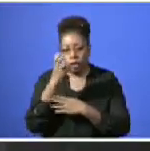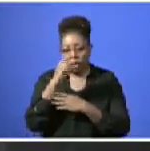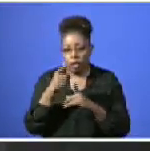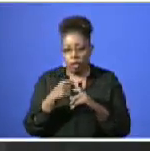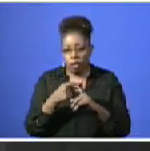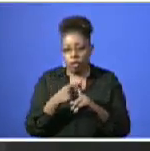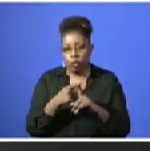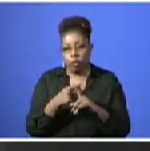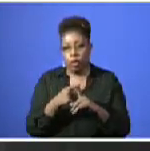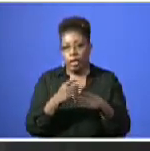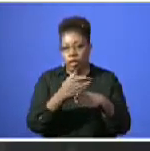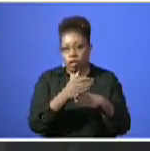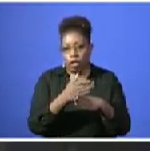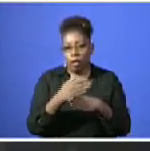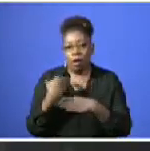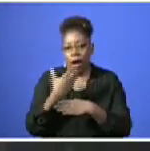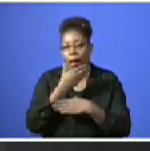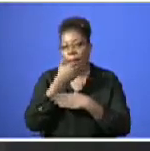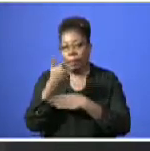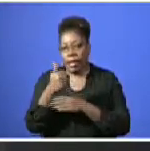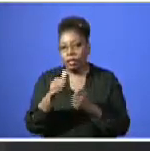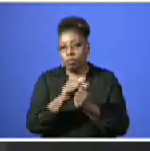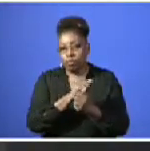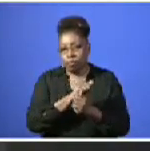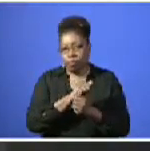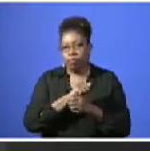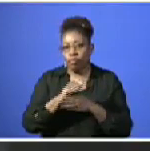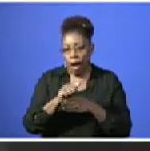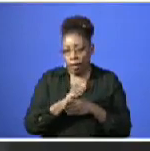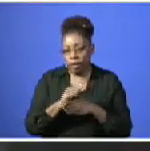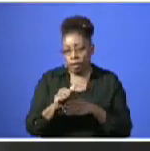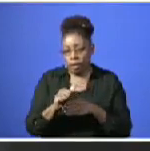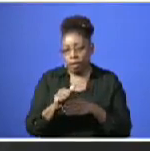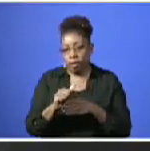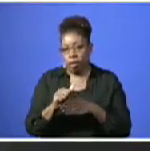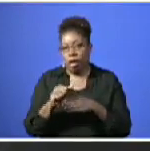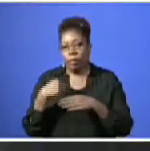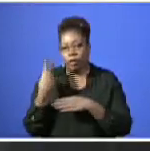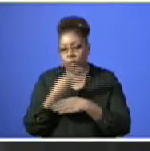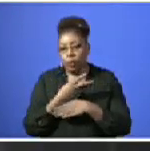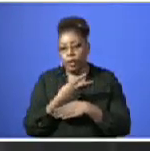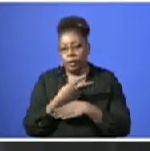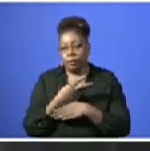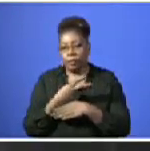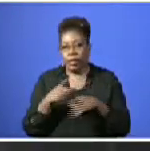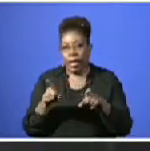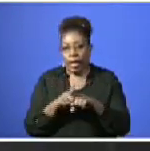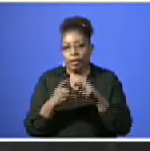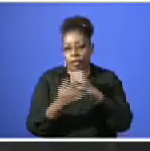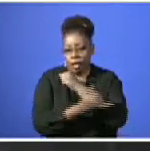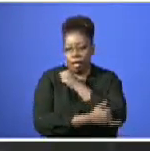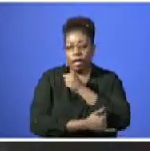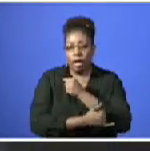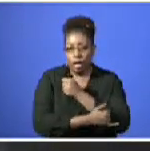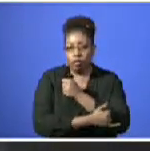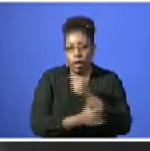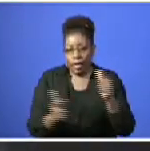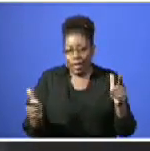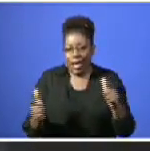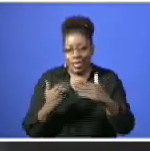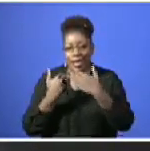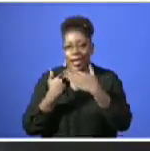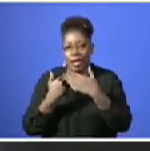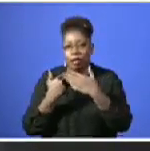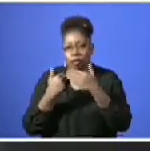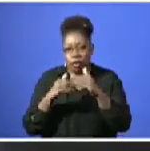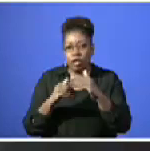share best practices with our neighbors. We do, as a sovereign country with scarce resources, have an